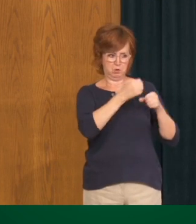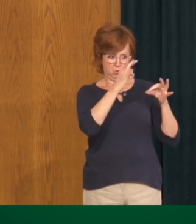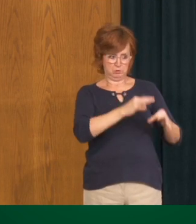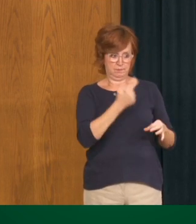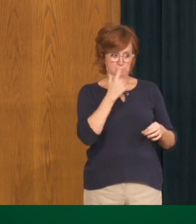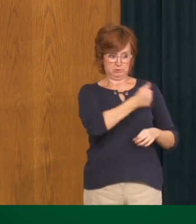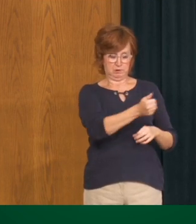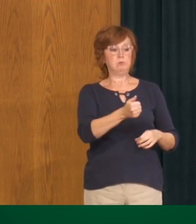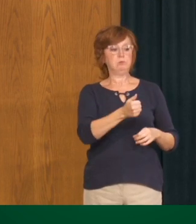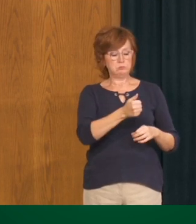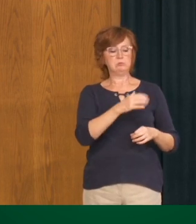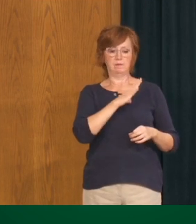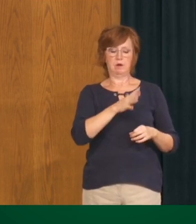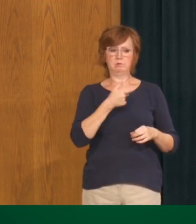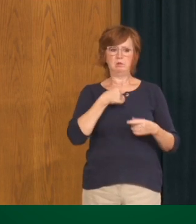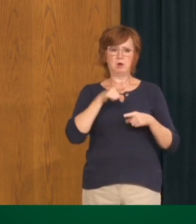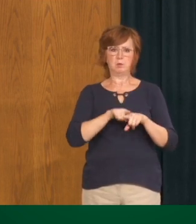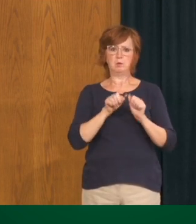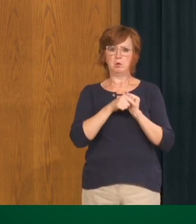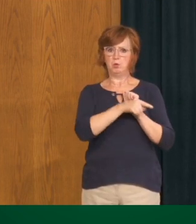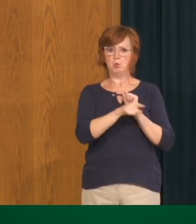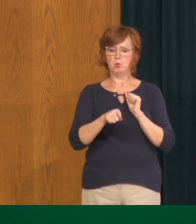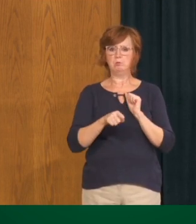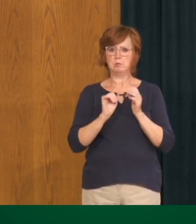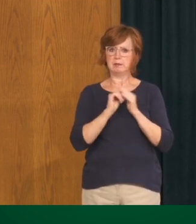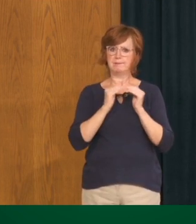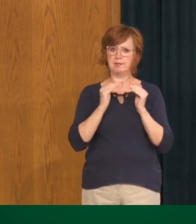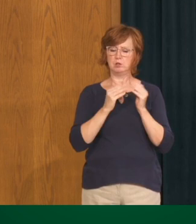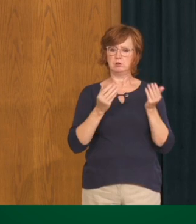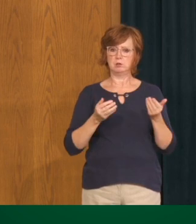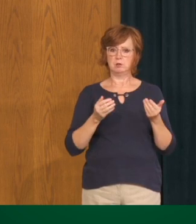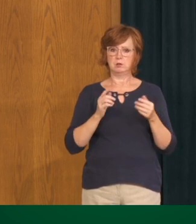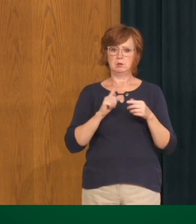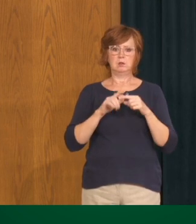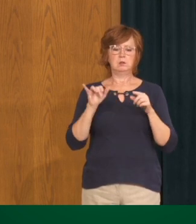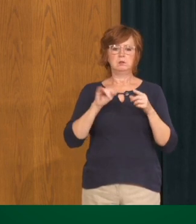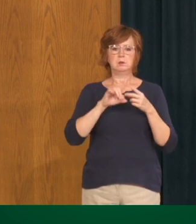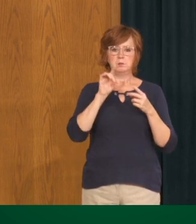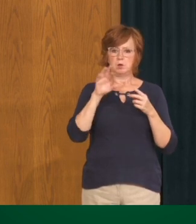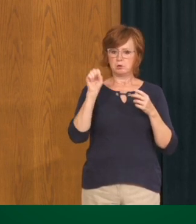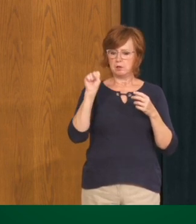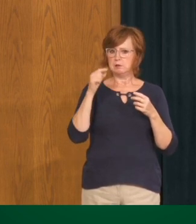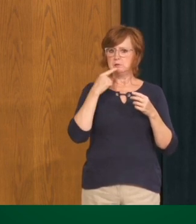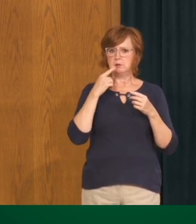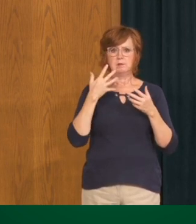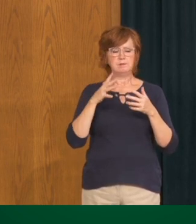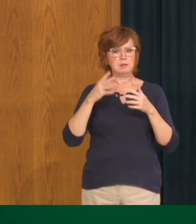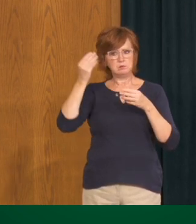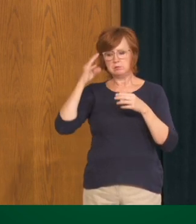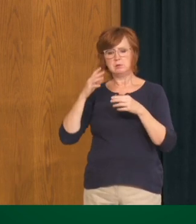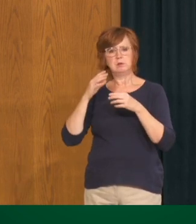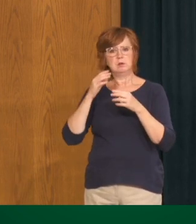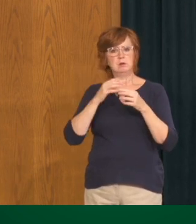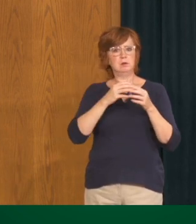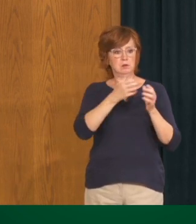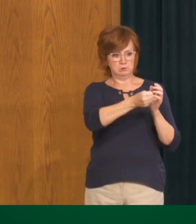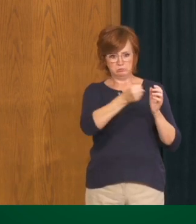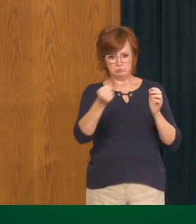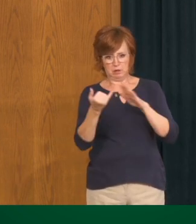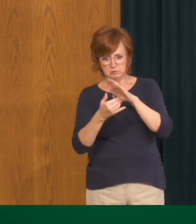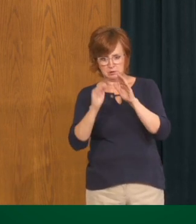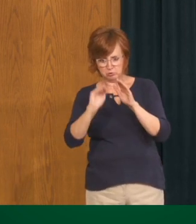do with a number of other things, and Dr. Shahab has talked about that in terms of parental notification. There's lots of protocols in place with respect to